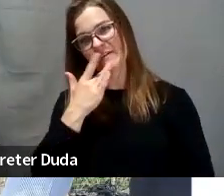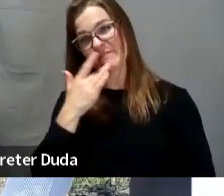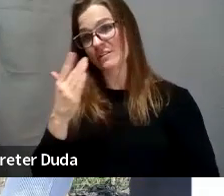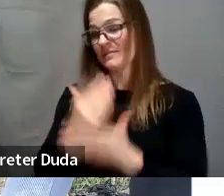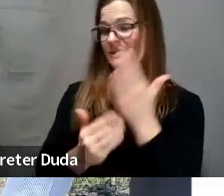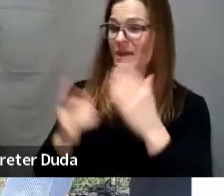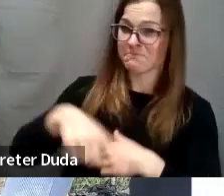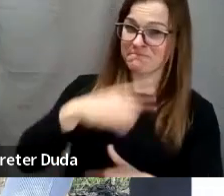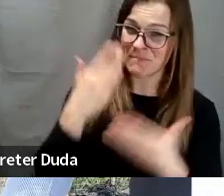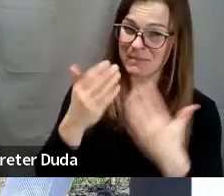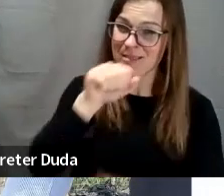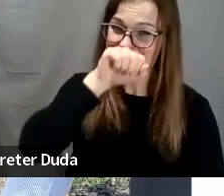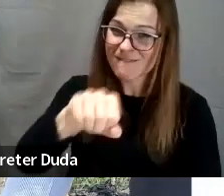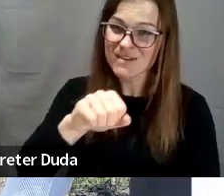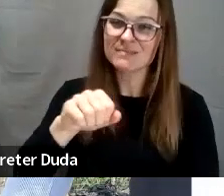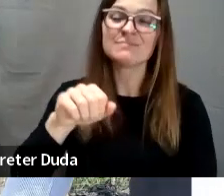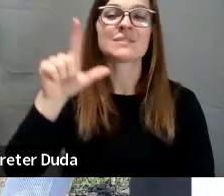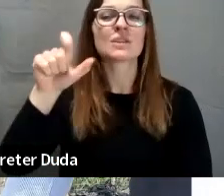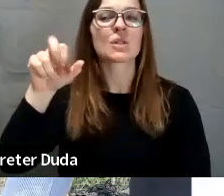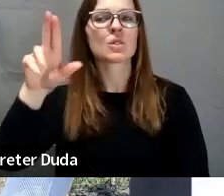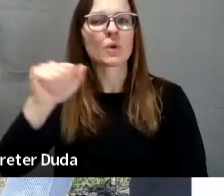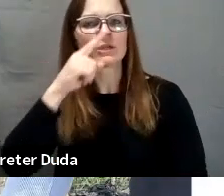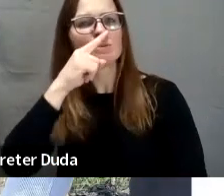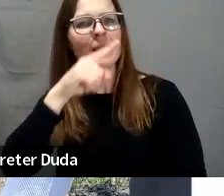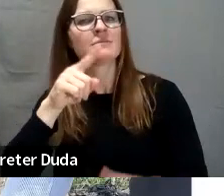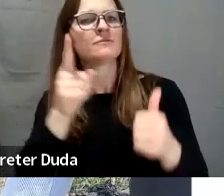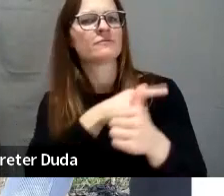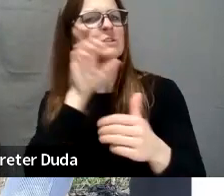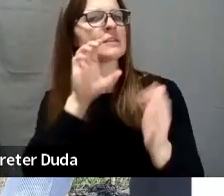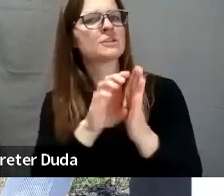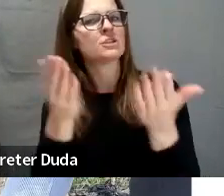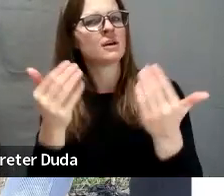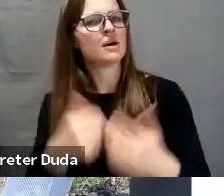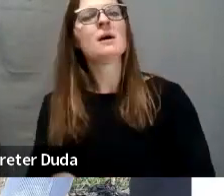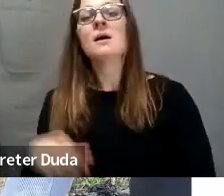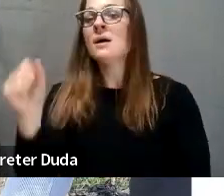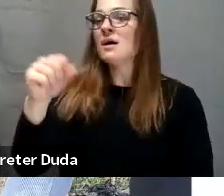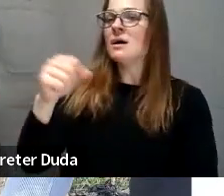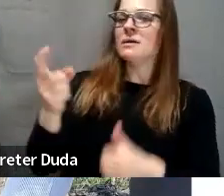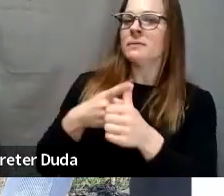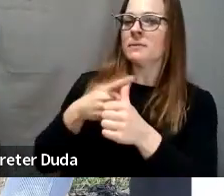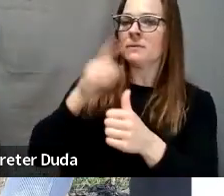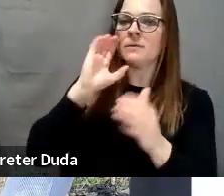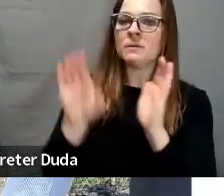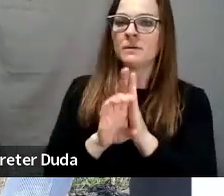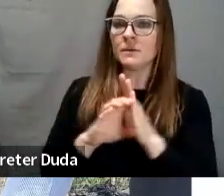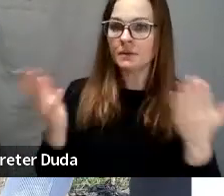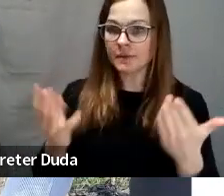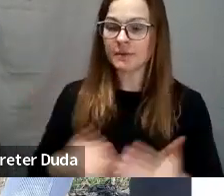it. Laura, will you explain the first image on the slide? So sure. So the first image of the slide is